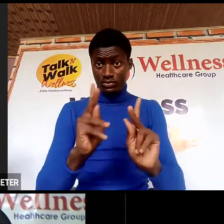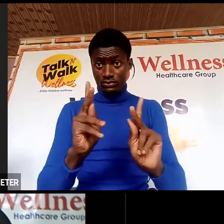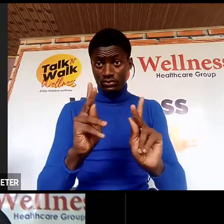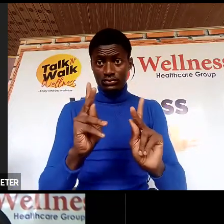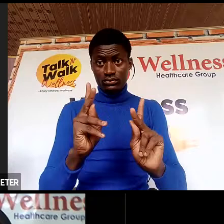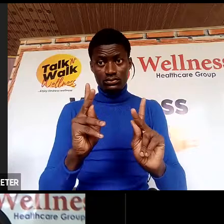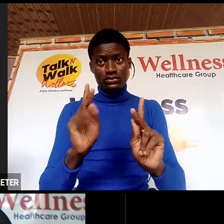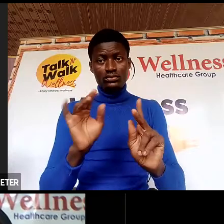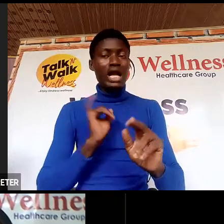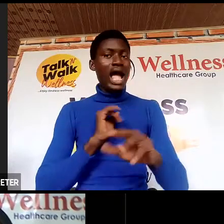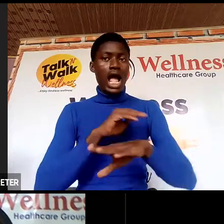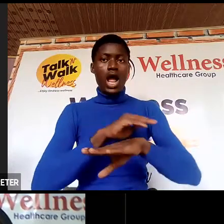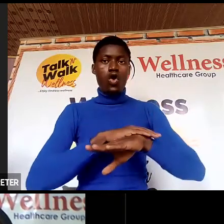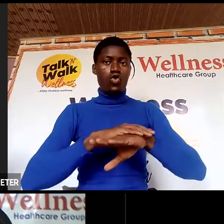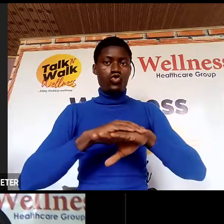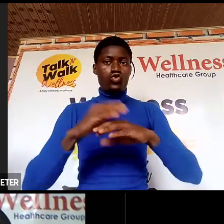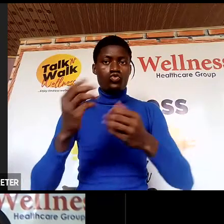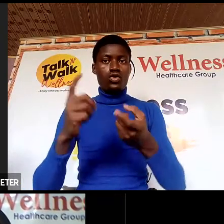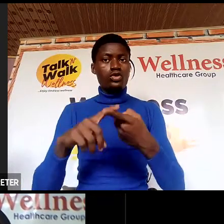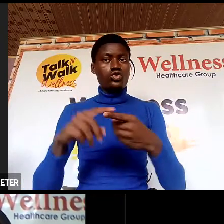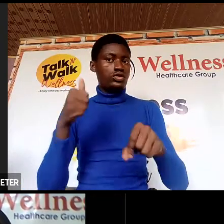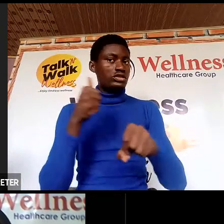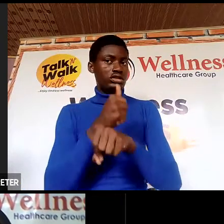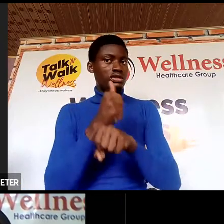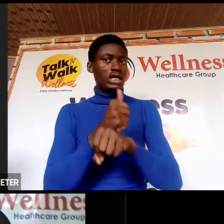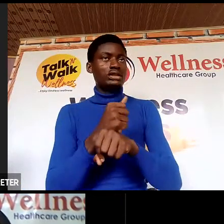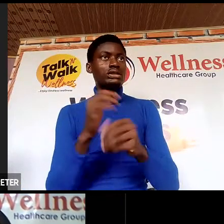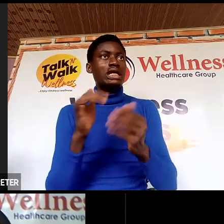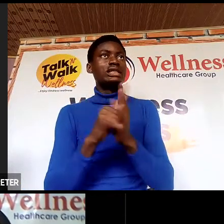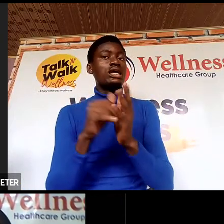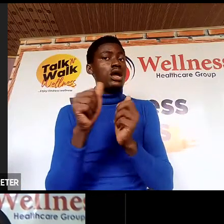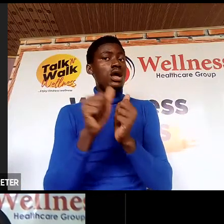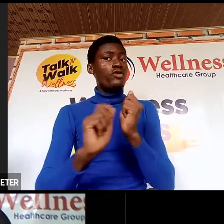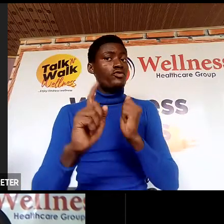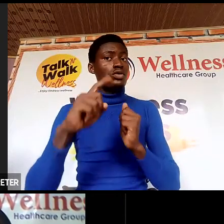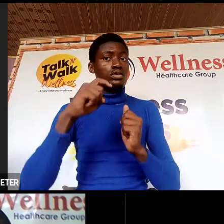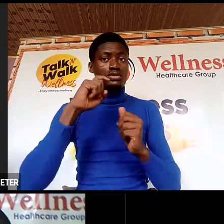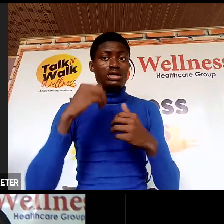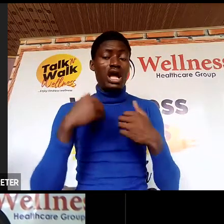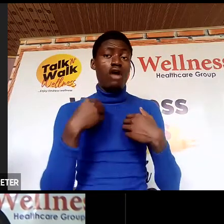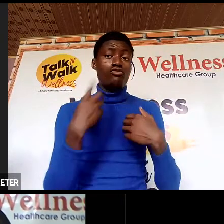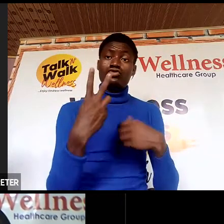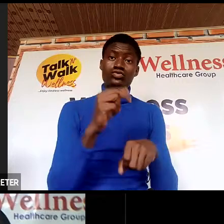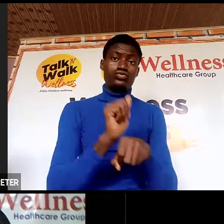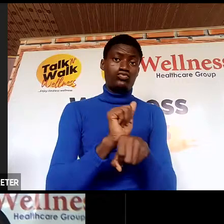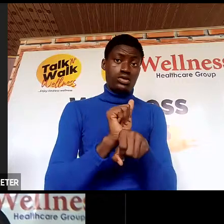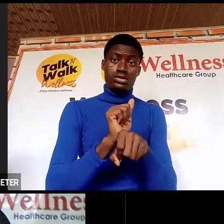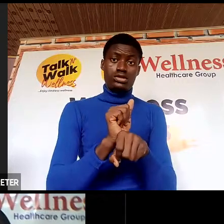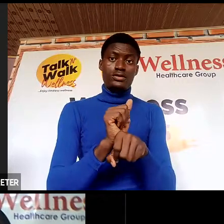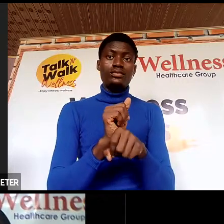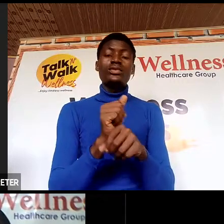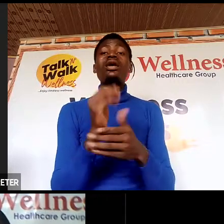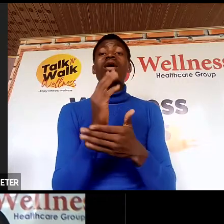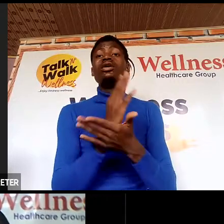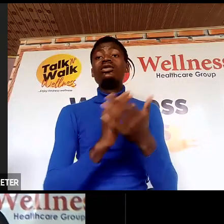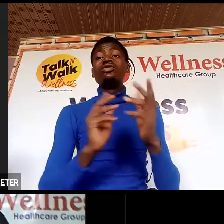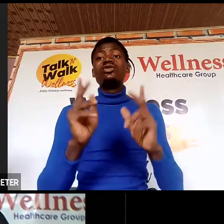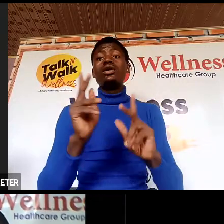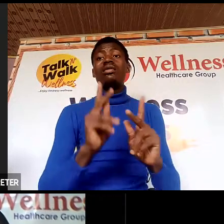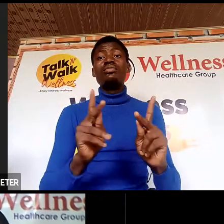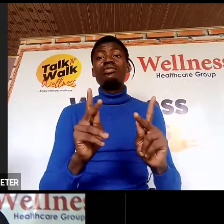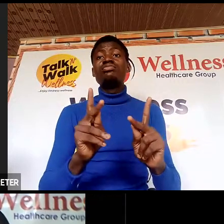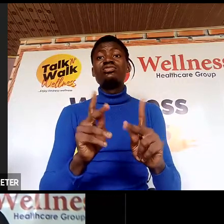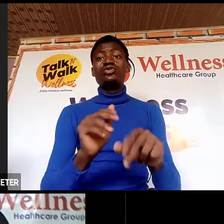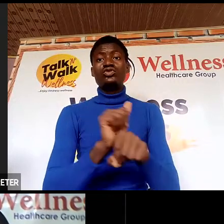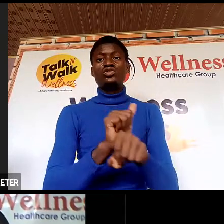source of income, because I know there's some people that their jobs are really from 8 a.m. to 9 p.m. and probably don't have time to